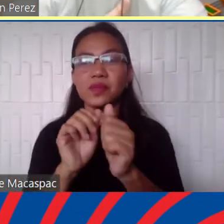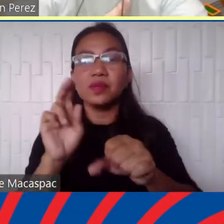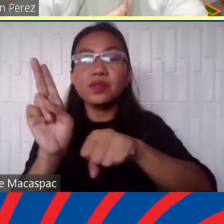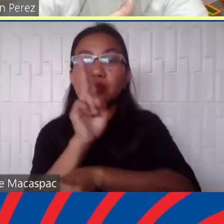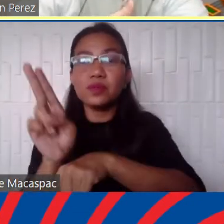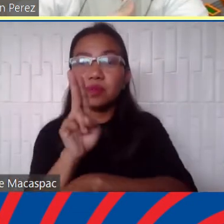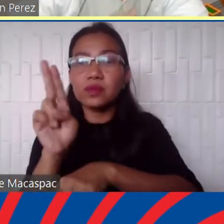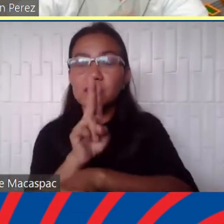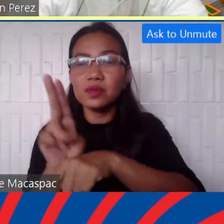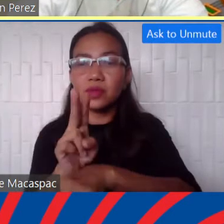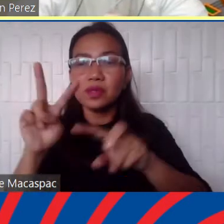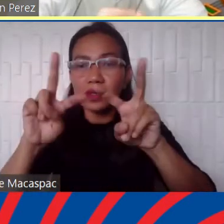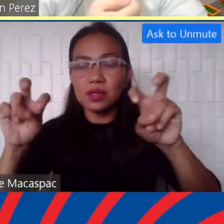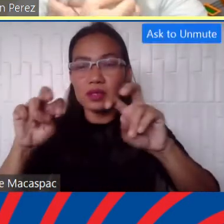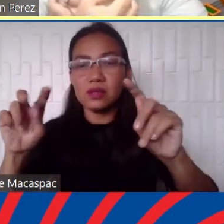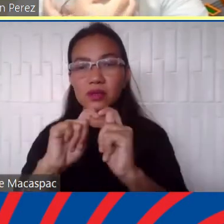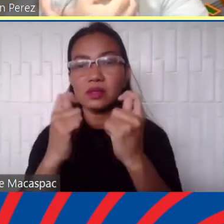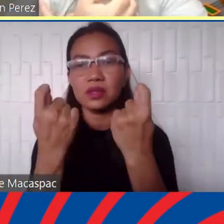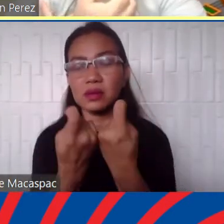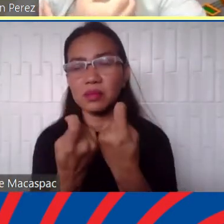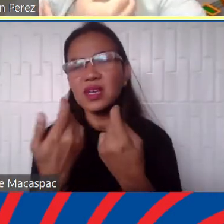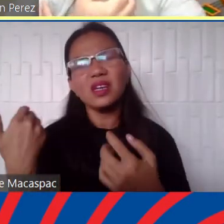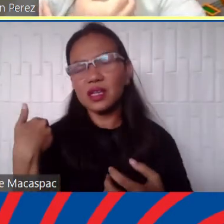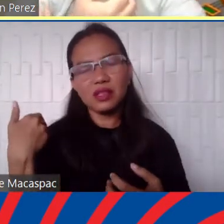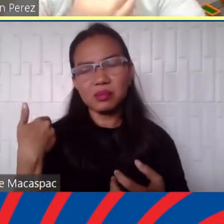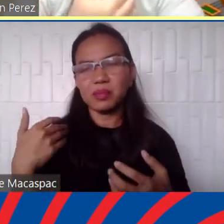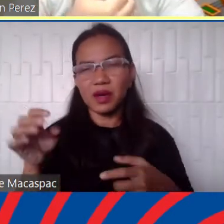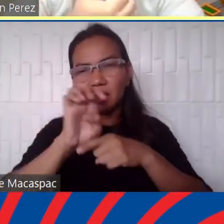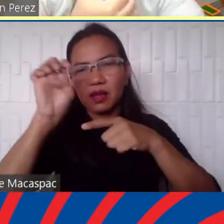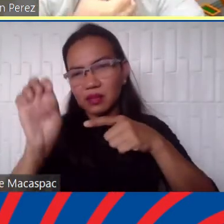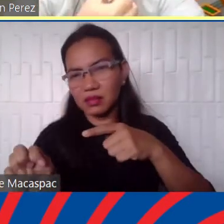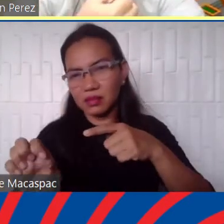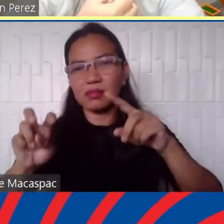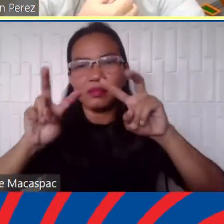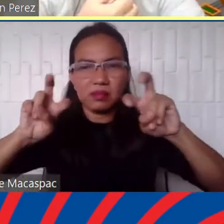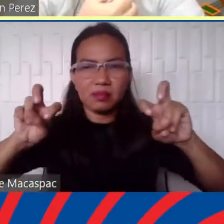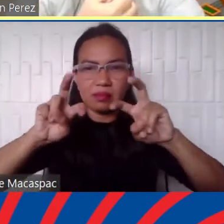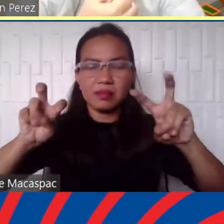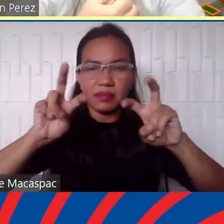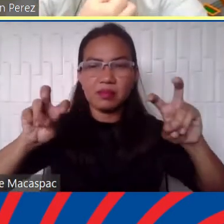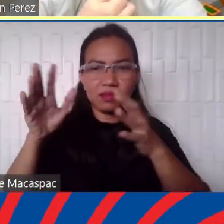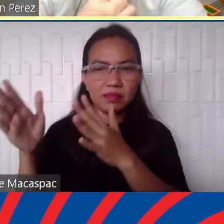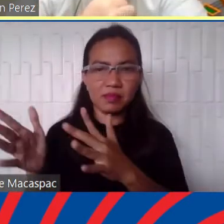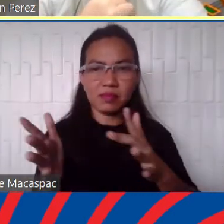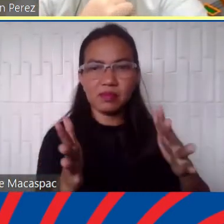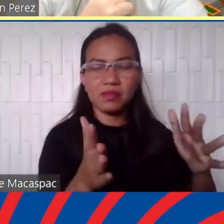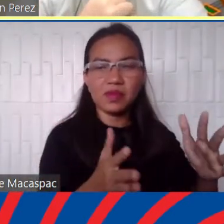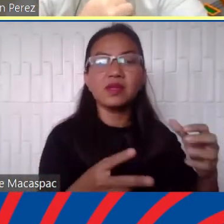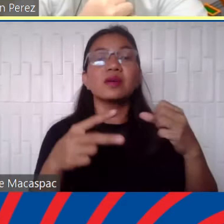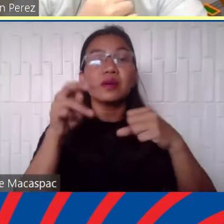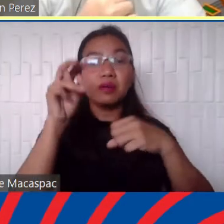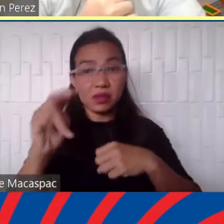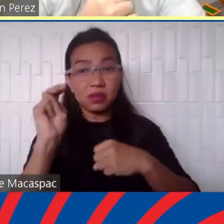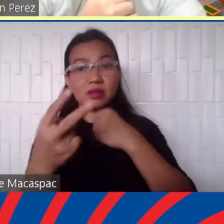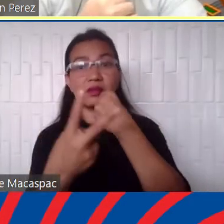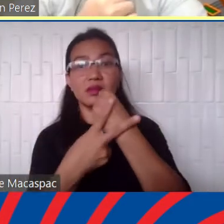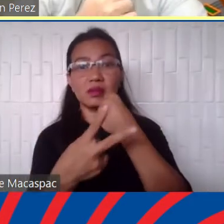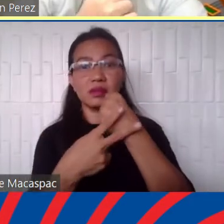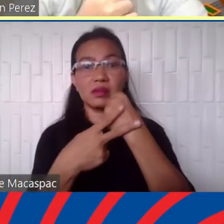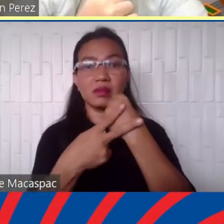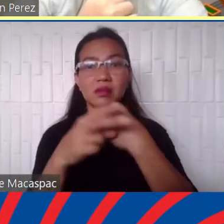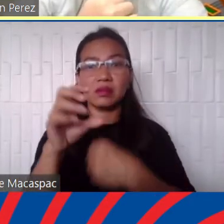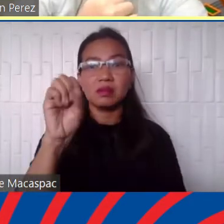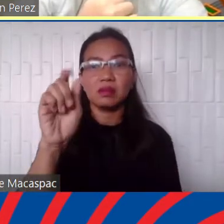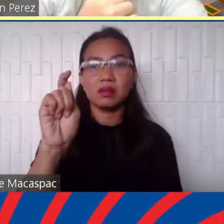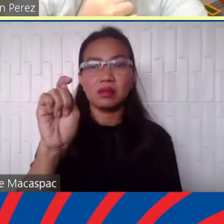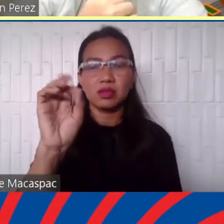the research team. No, hindi pa sila tapos mag-analyze, but you need to store it, of course, because it may be a huge